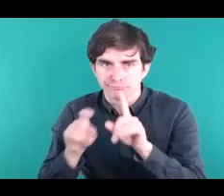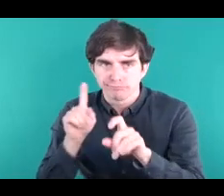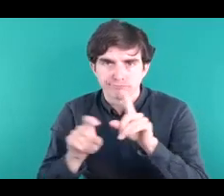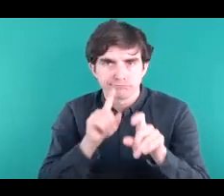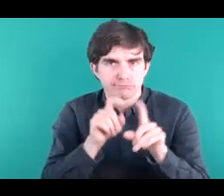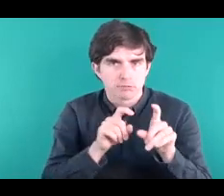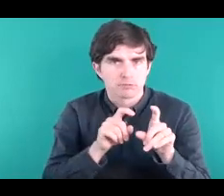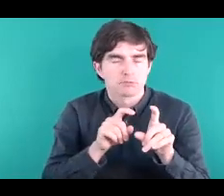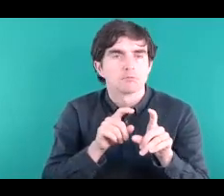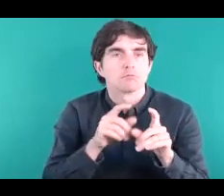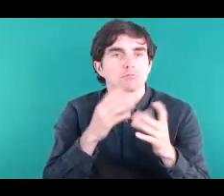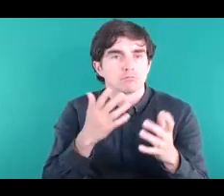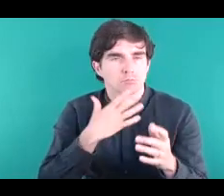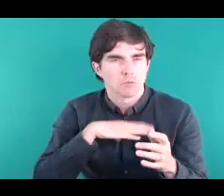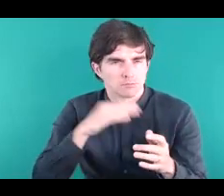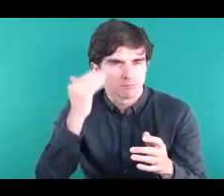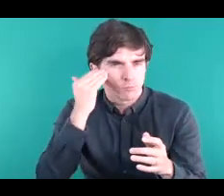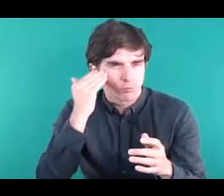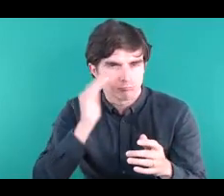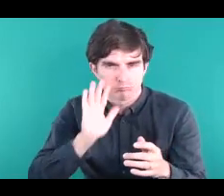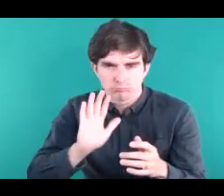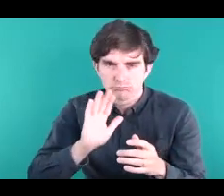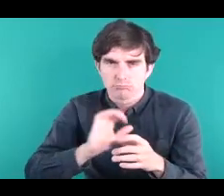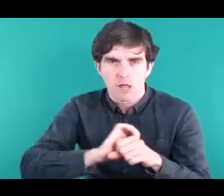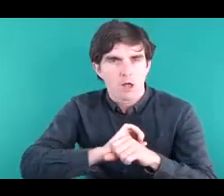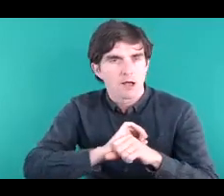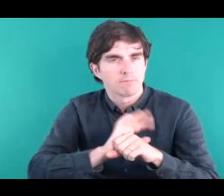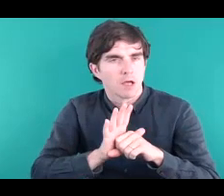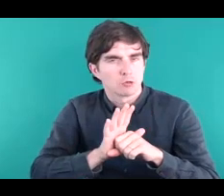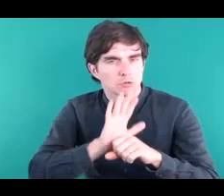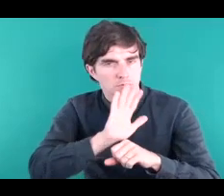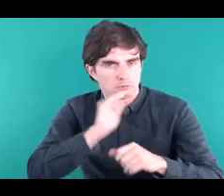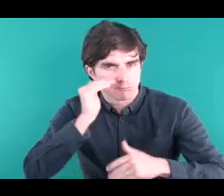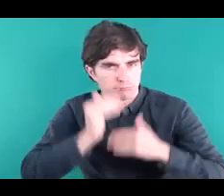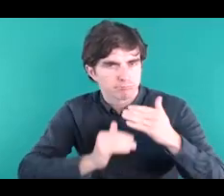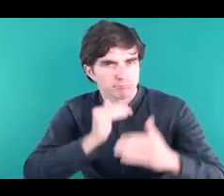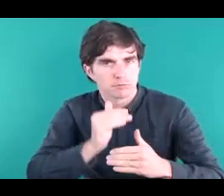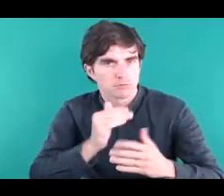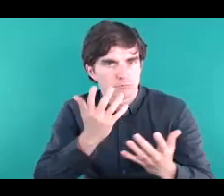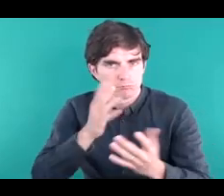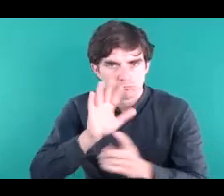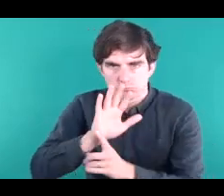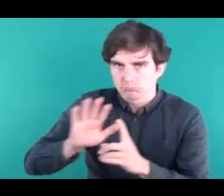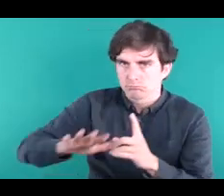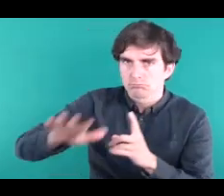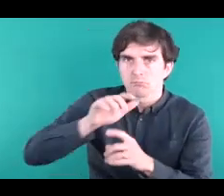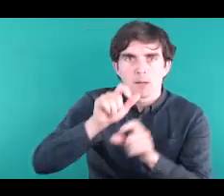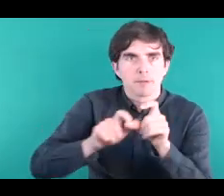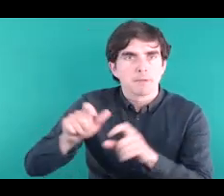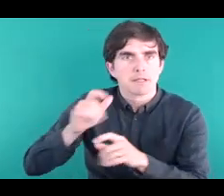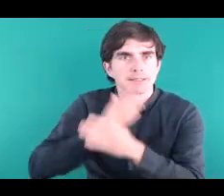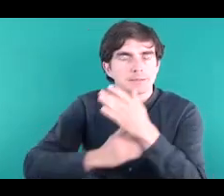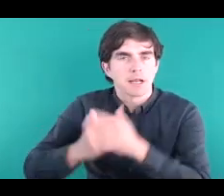few donors that have supported work on purchasing of PPEs to be distributed to persons with disabilities